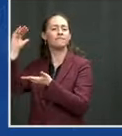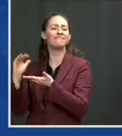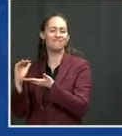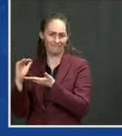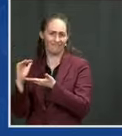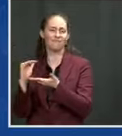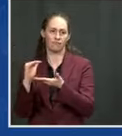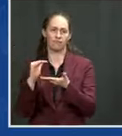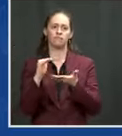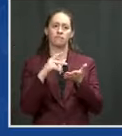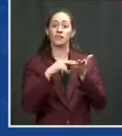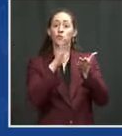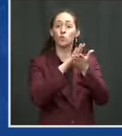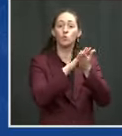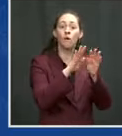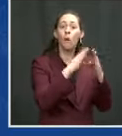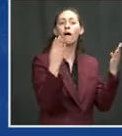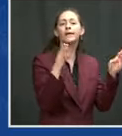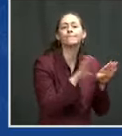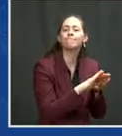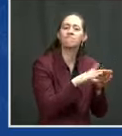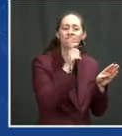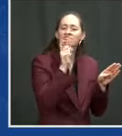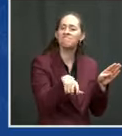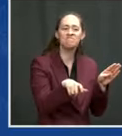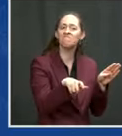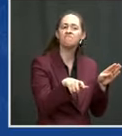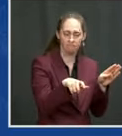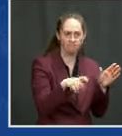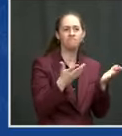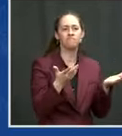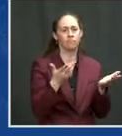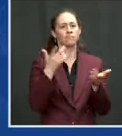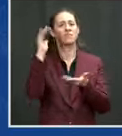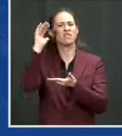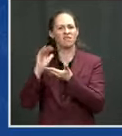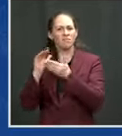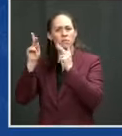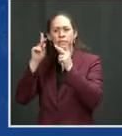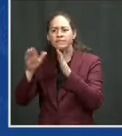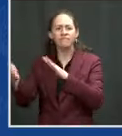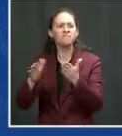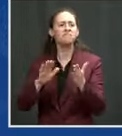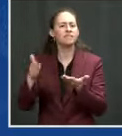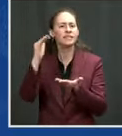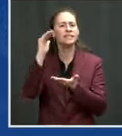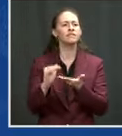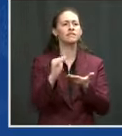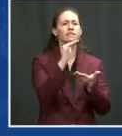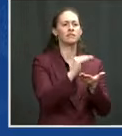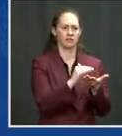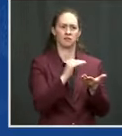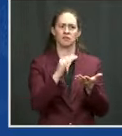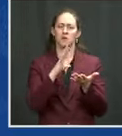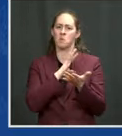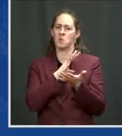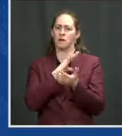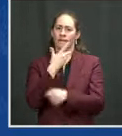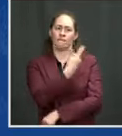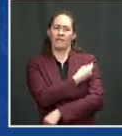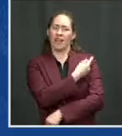most important thing is far fewer people died from that. So this idea of getting it into arms and getting it out there has real-world consequences. And I